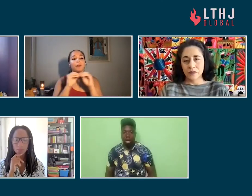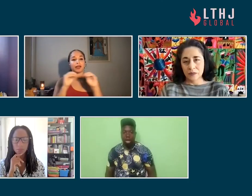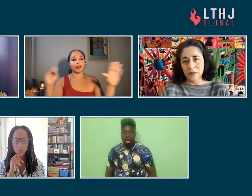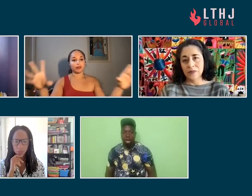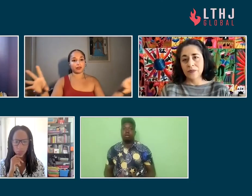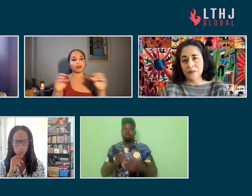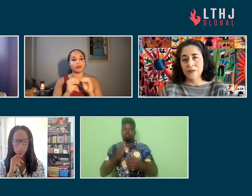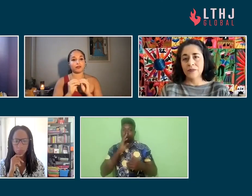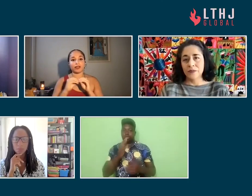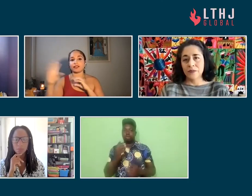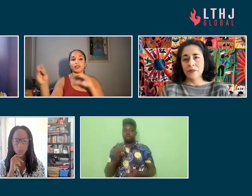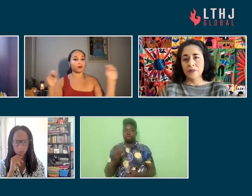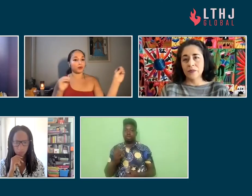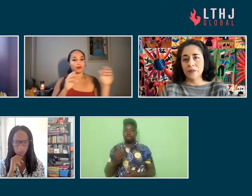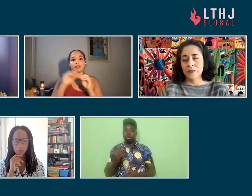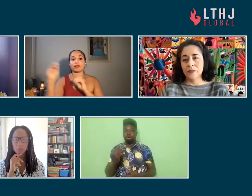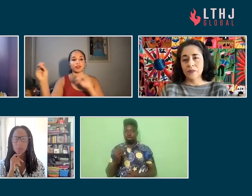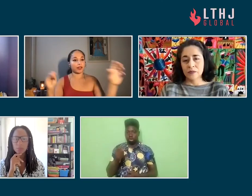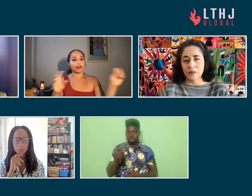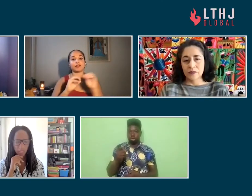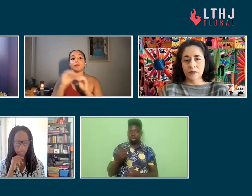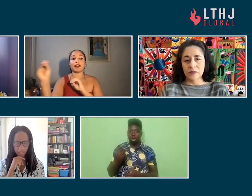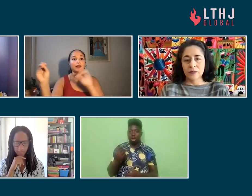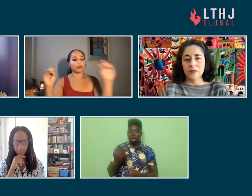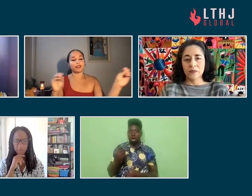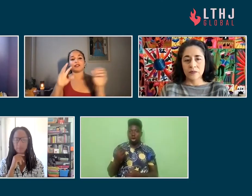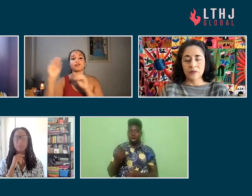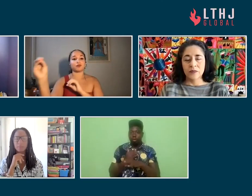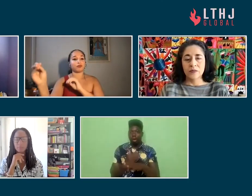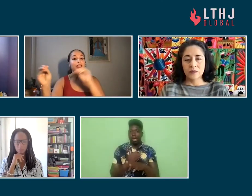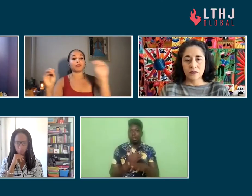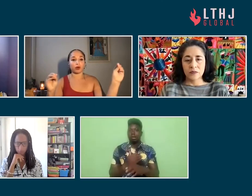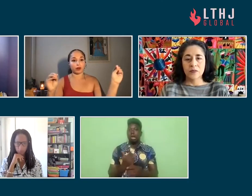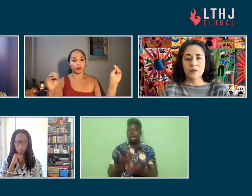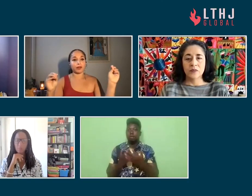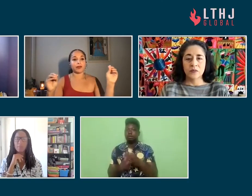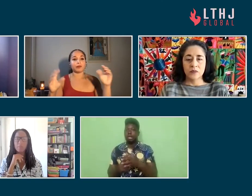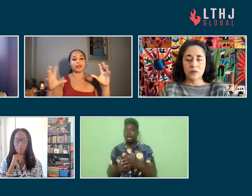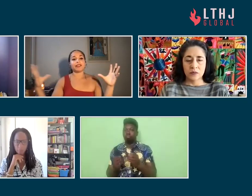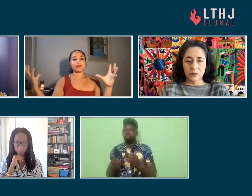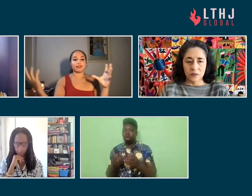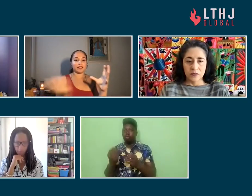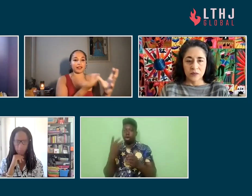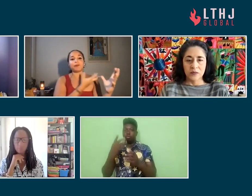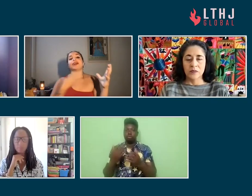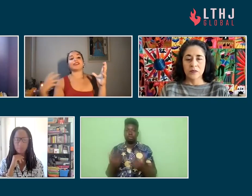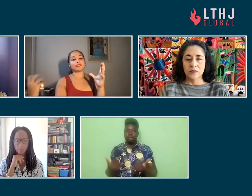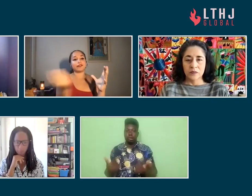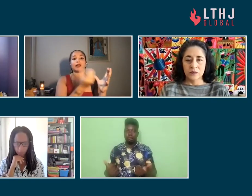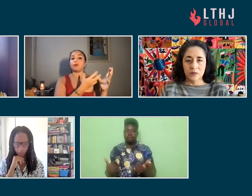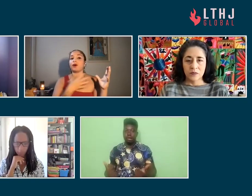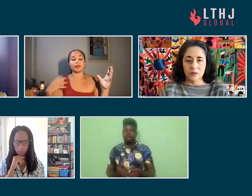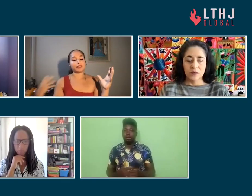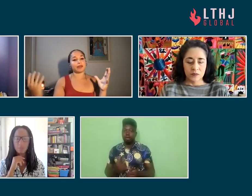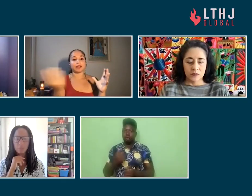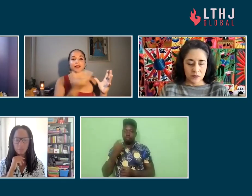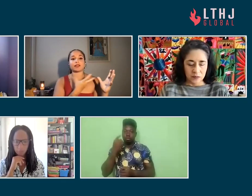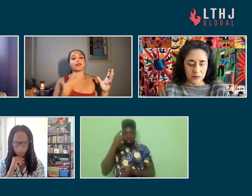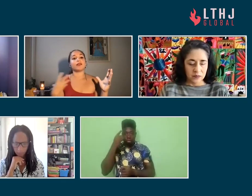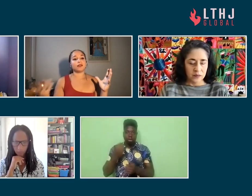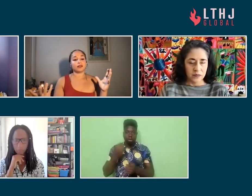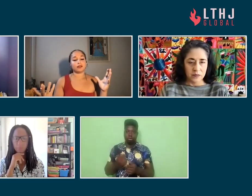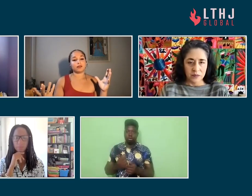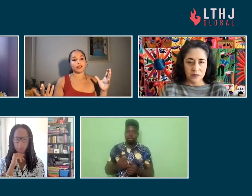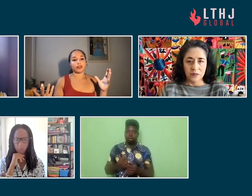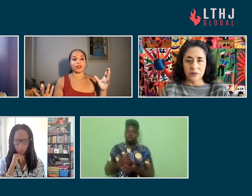these binaries start popping out, right? It's either or, it's this or that, it's bad, good, it's right, wrong, because something has to fill up